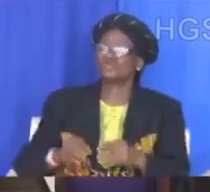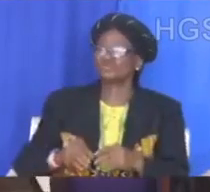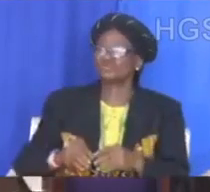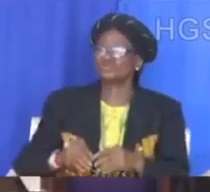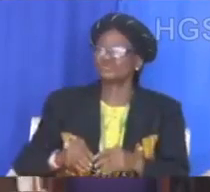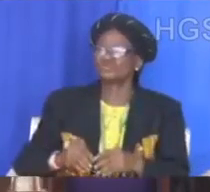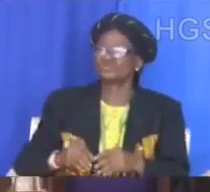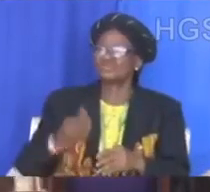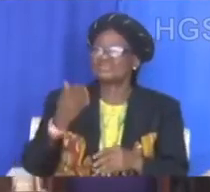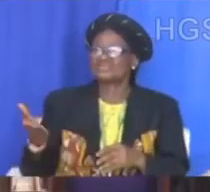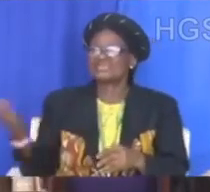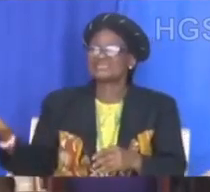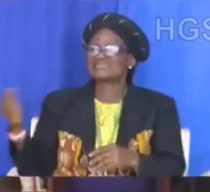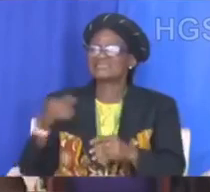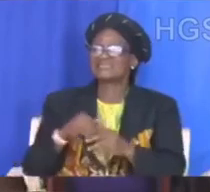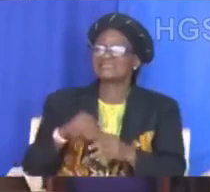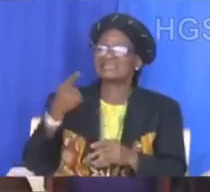Things that in the past